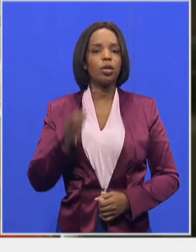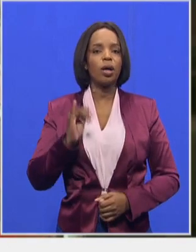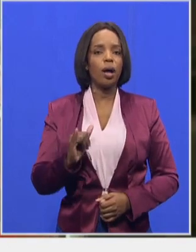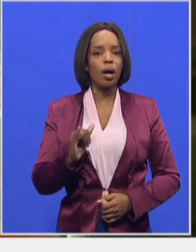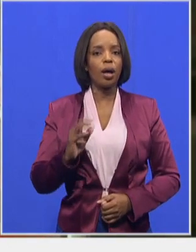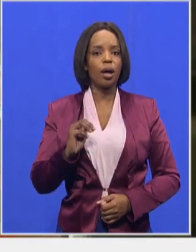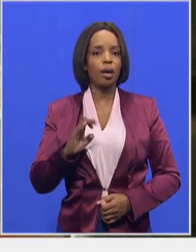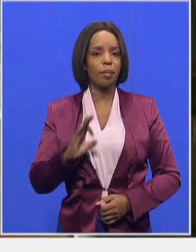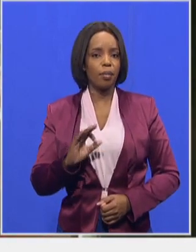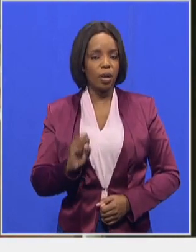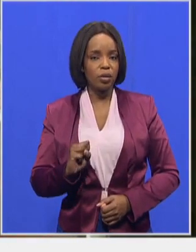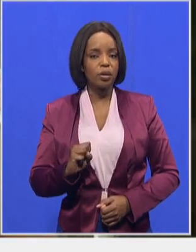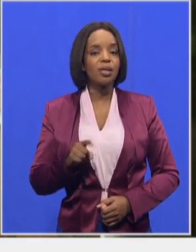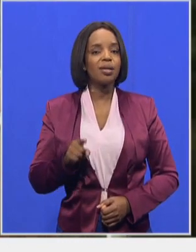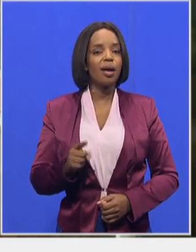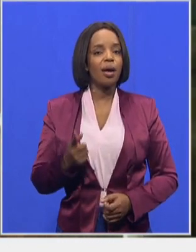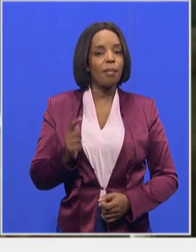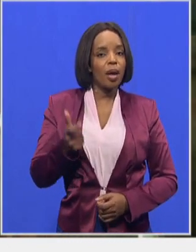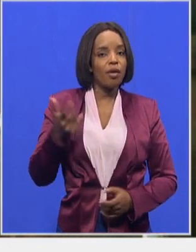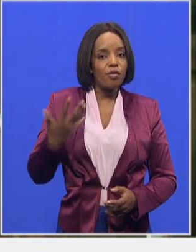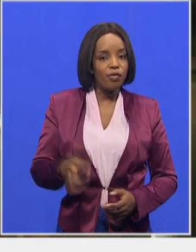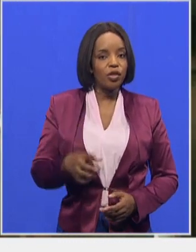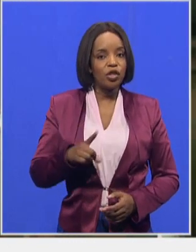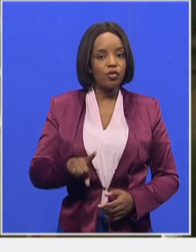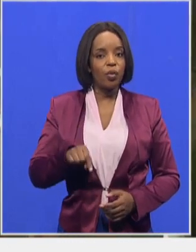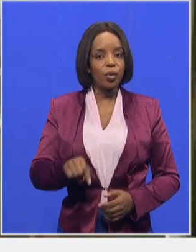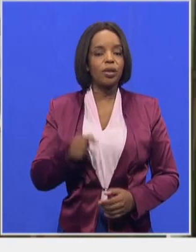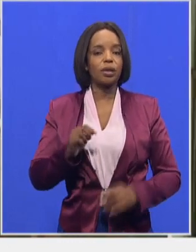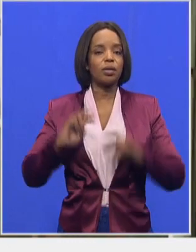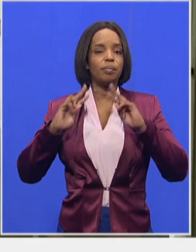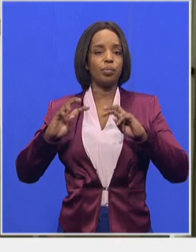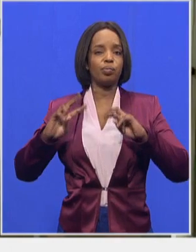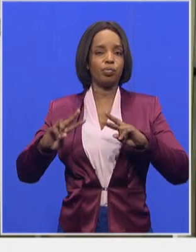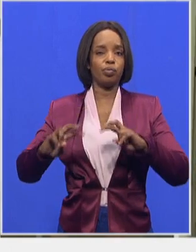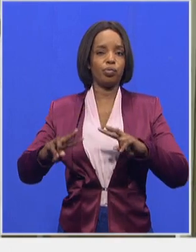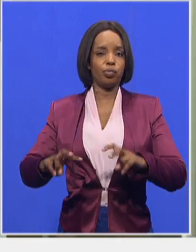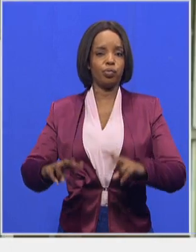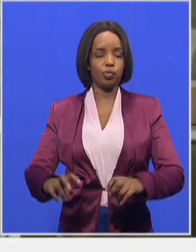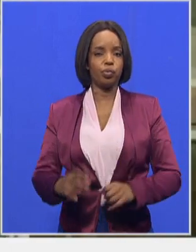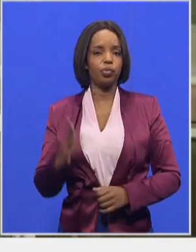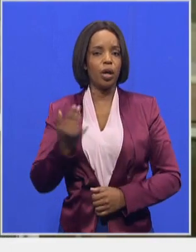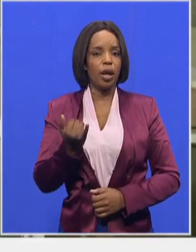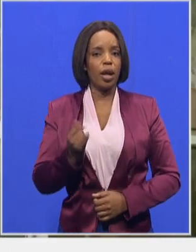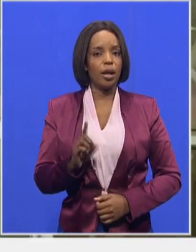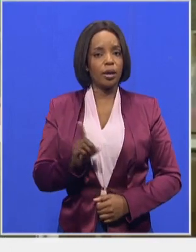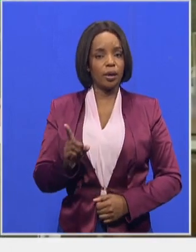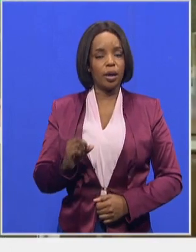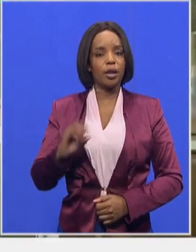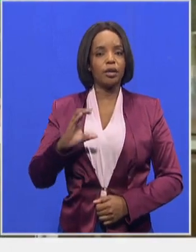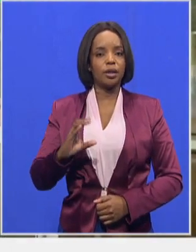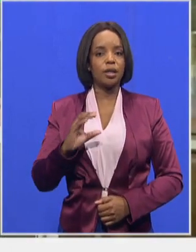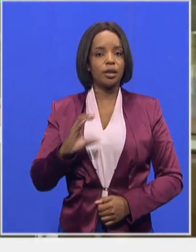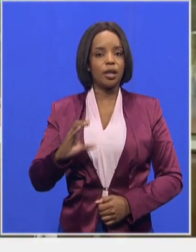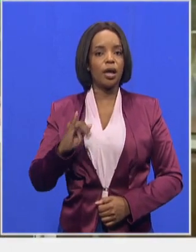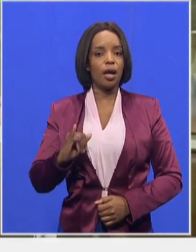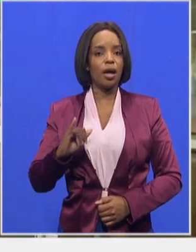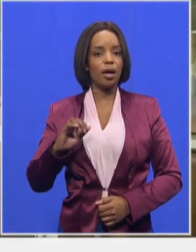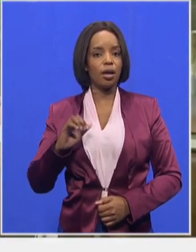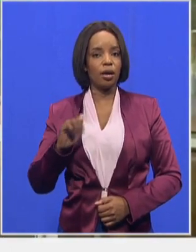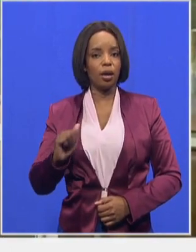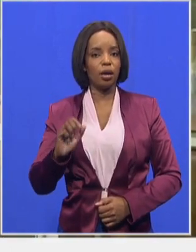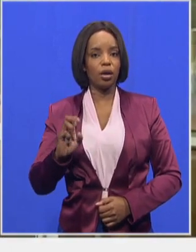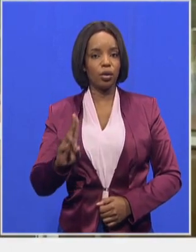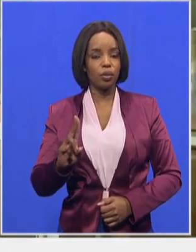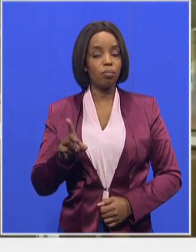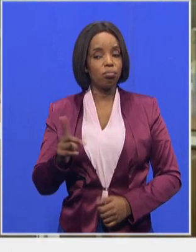paid to carry out this investigation. You would know if you've been following this, like Ntando says, CIIU came on board to